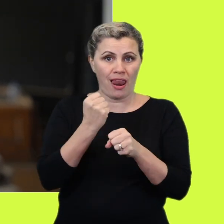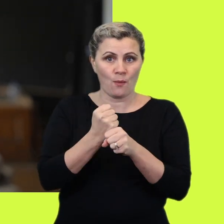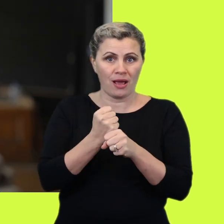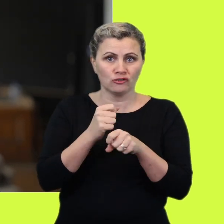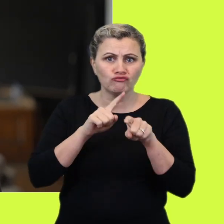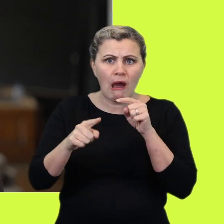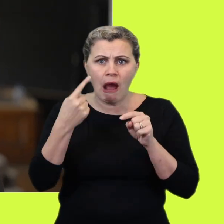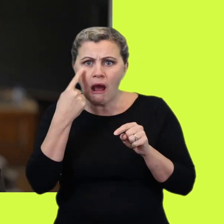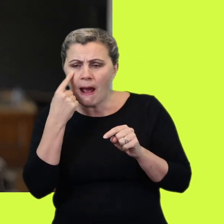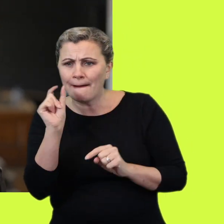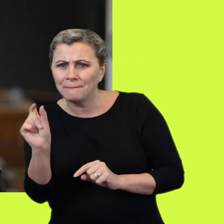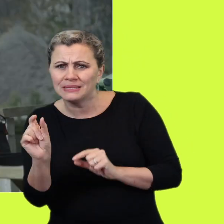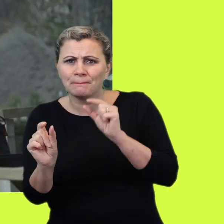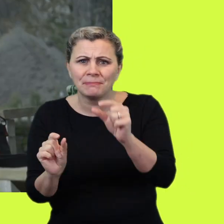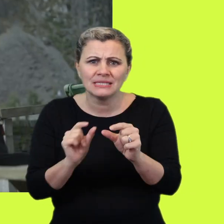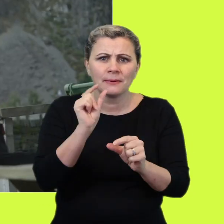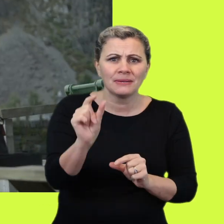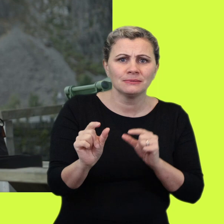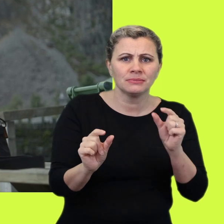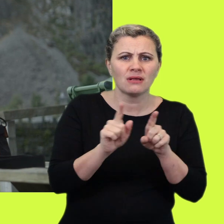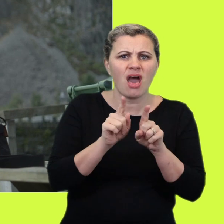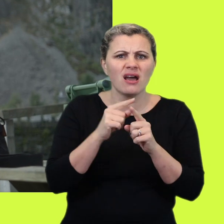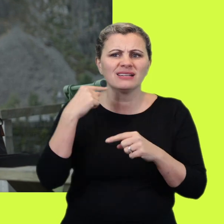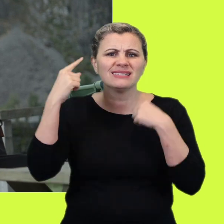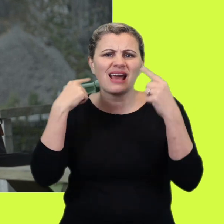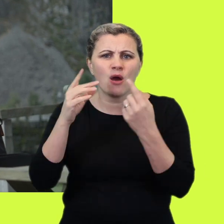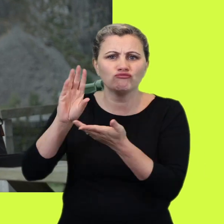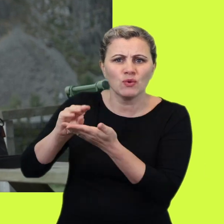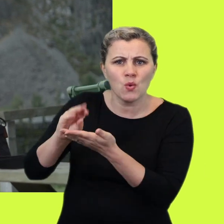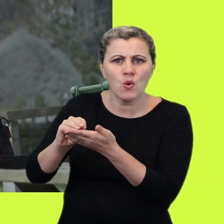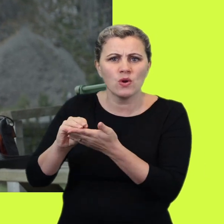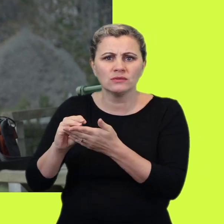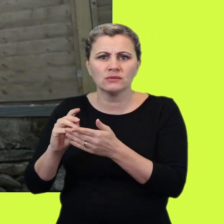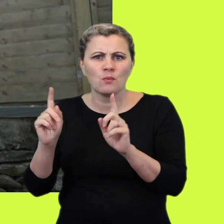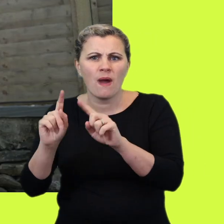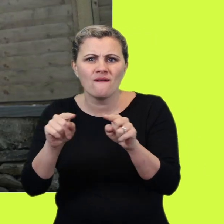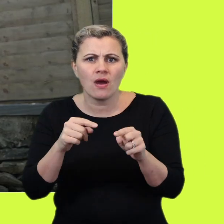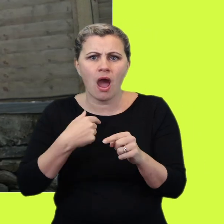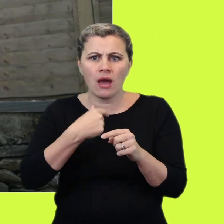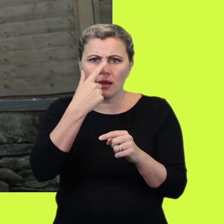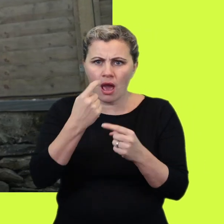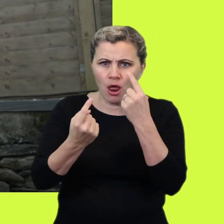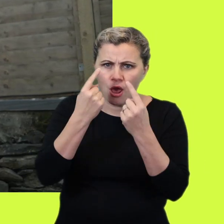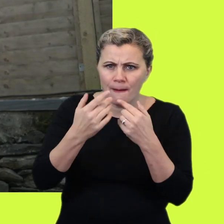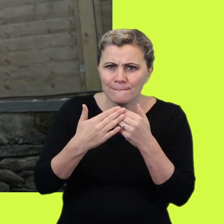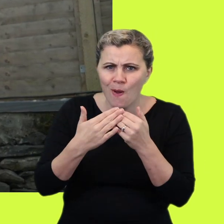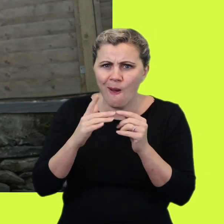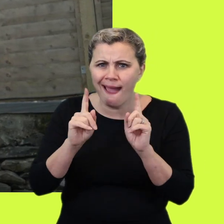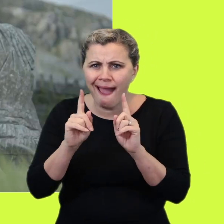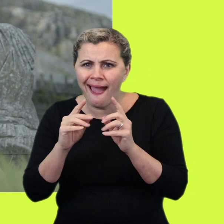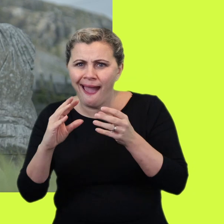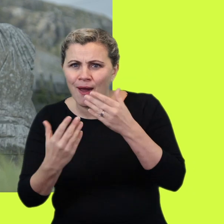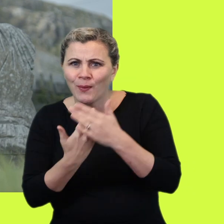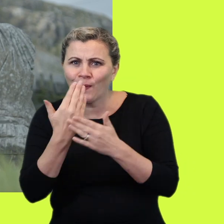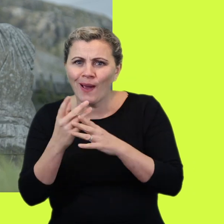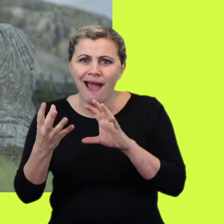of GALWAD, and try and do a bit more sound recording, whatever that happened to be. I've been able to sort of learn some really cool new things, which sort